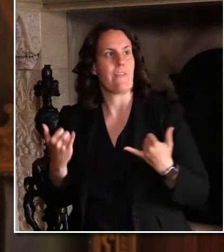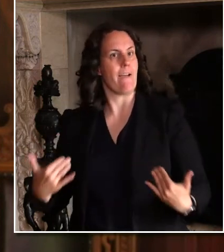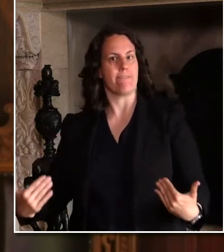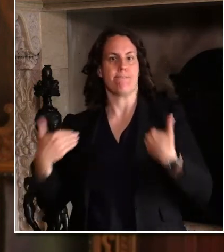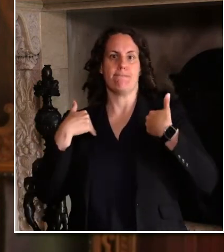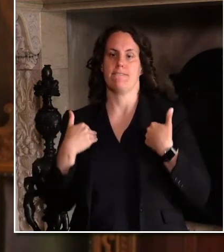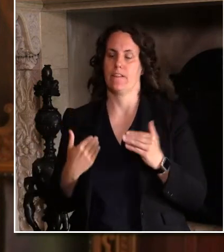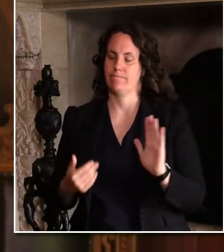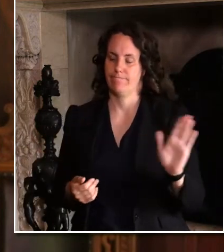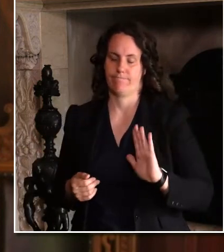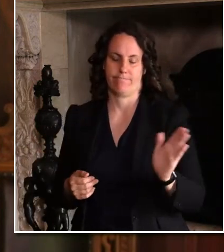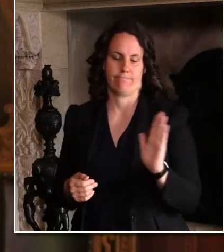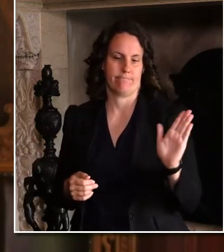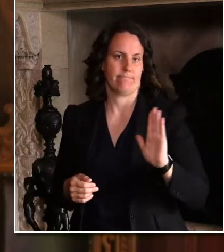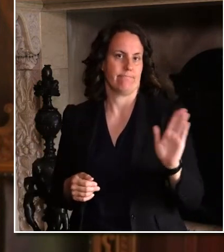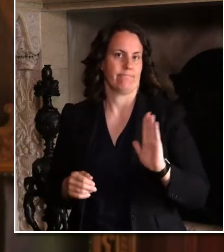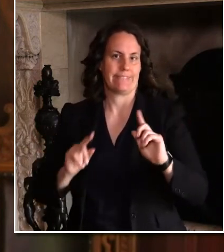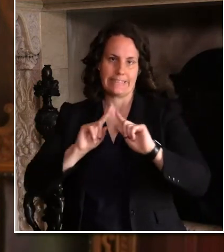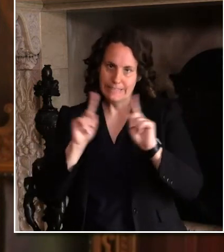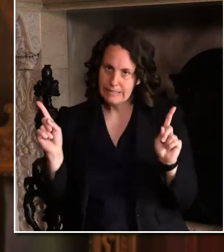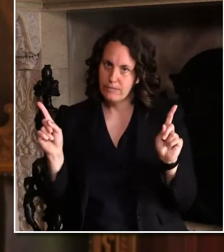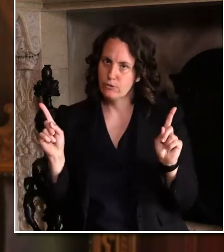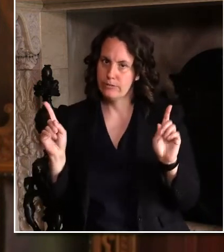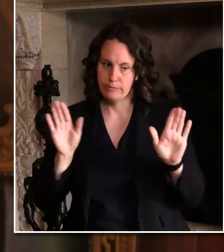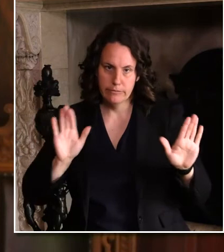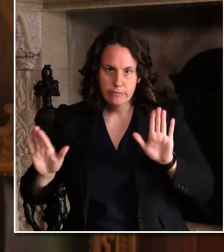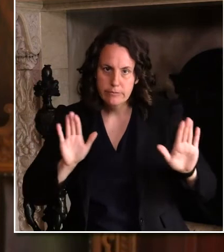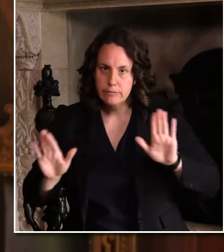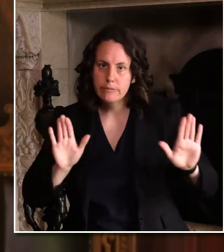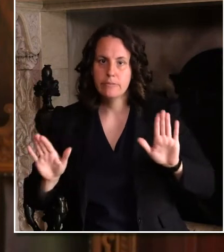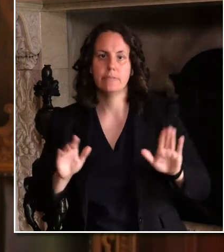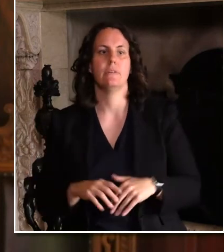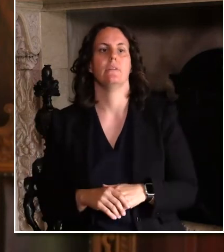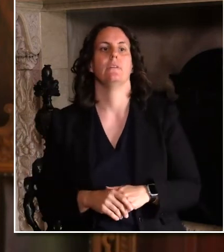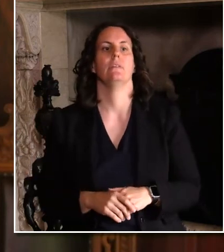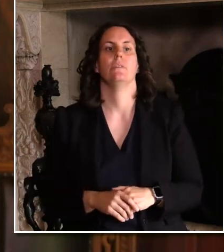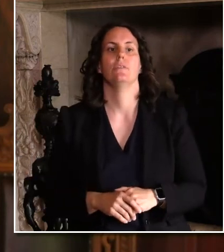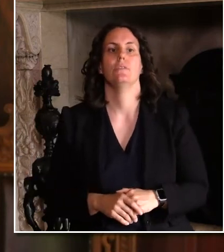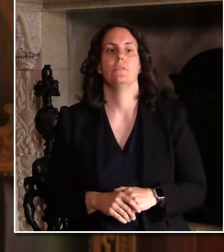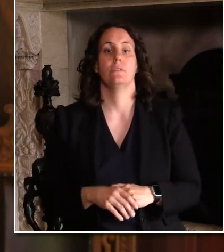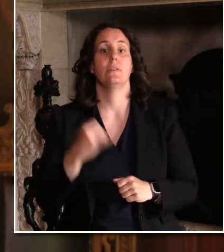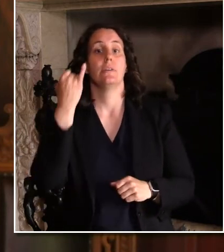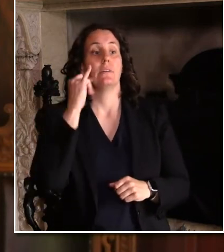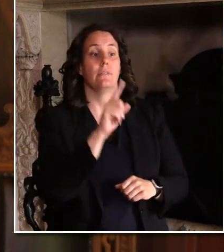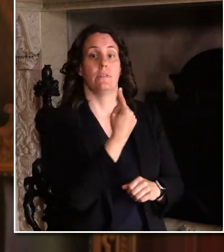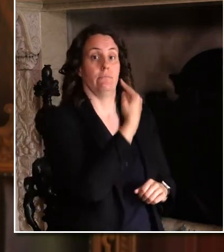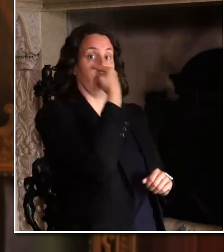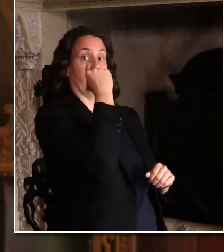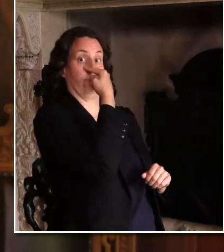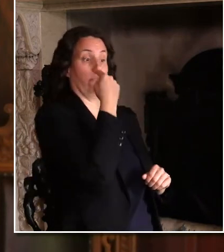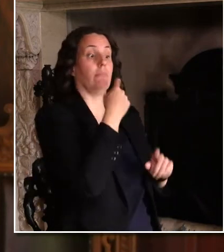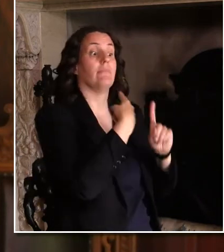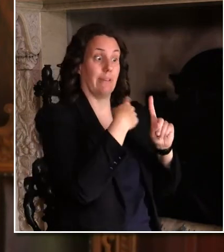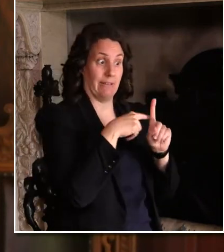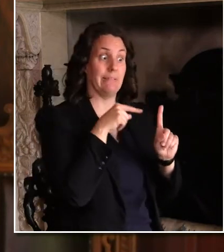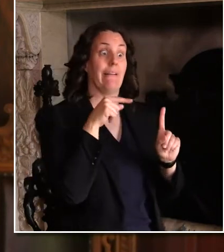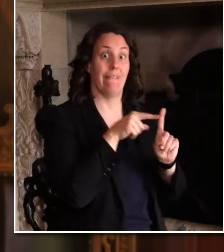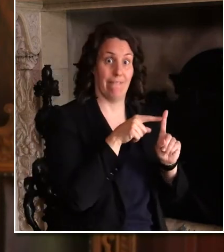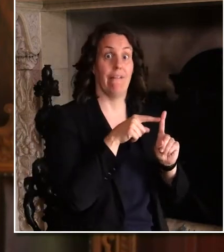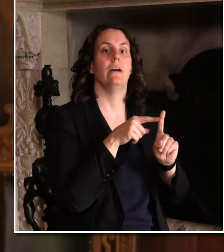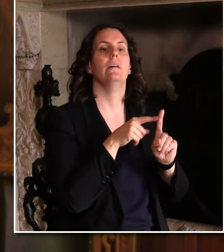terms of quality control to be certain about them. So if there is a positive test that a healthcare provider or someone in another setting